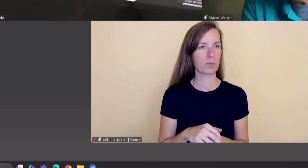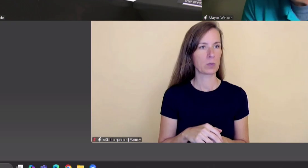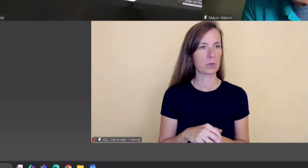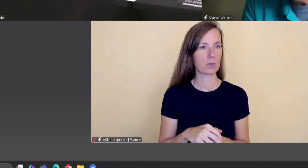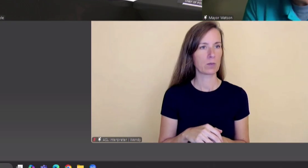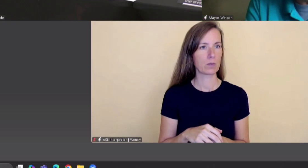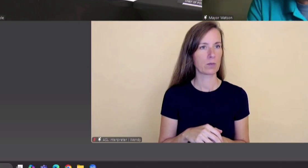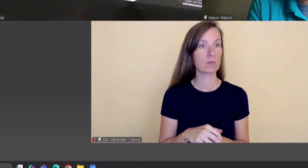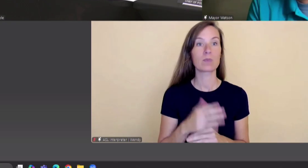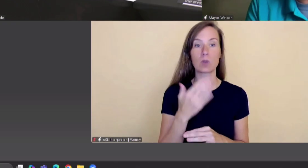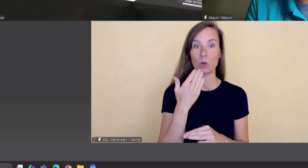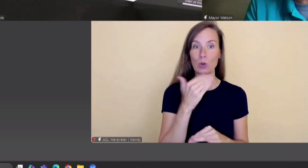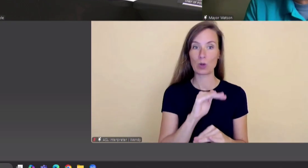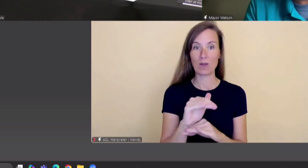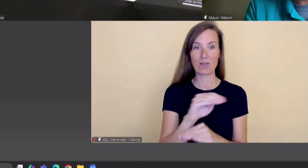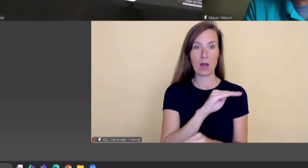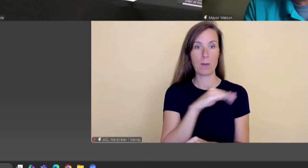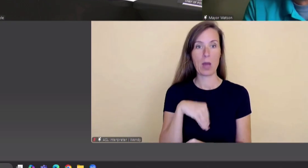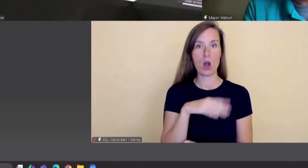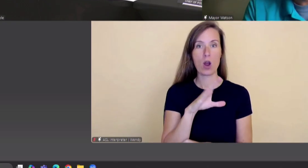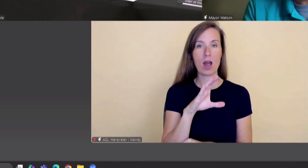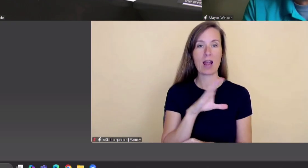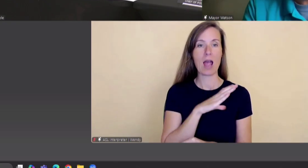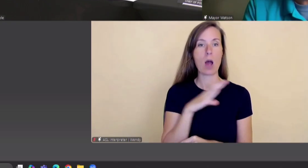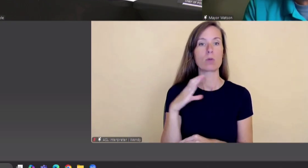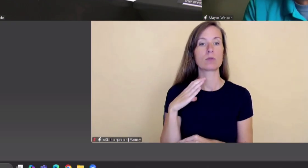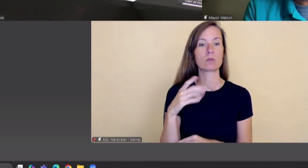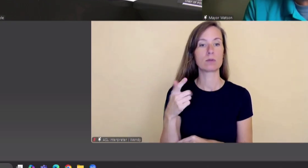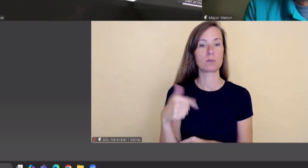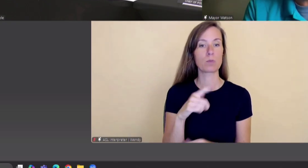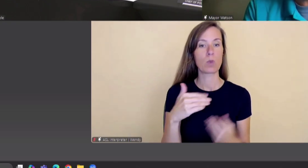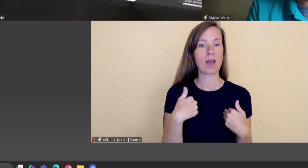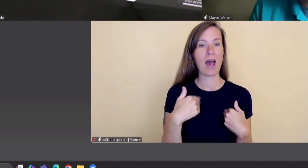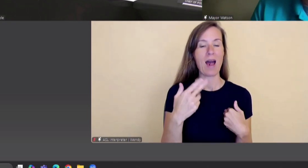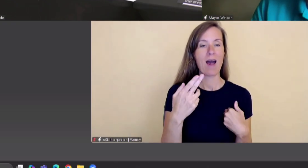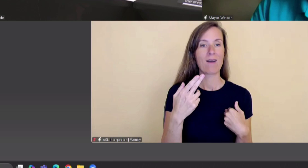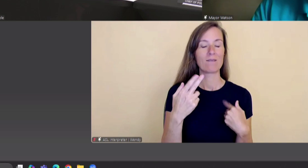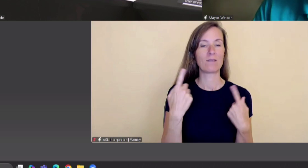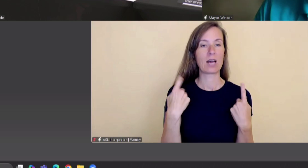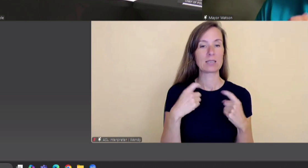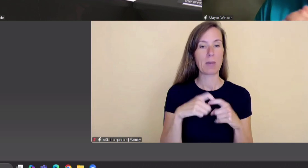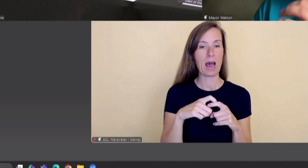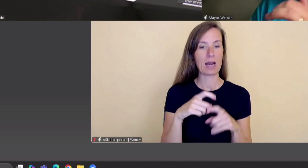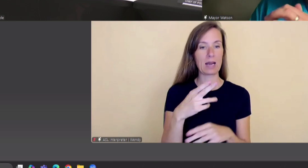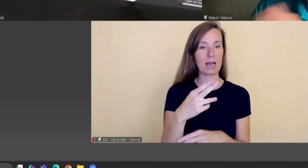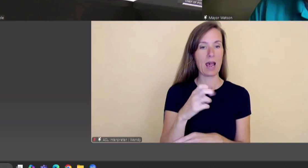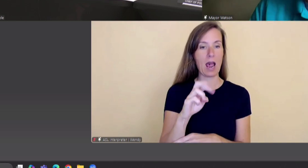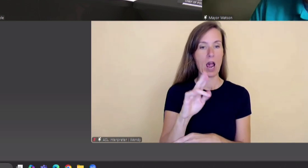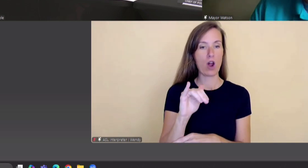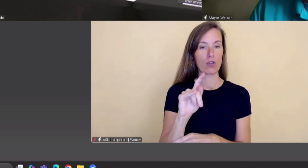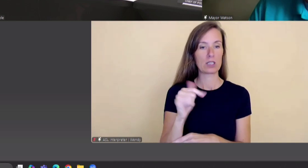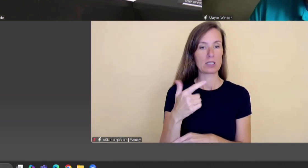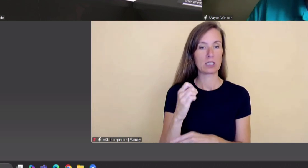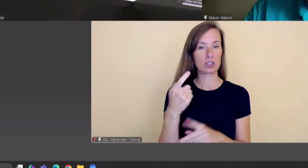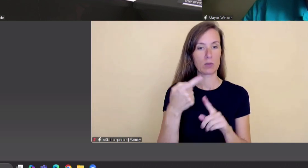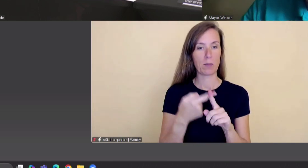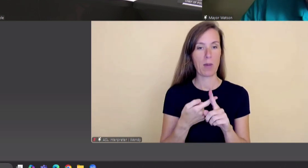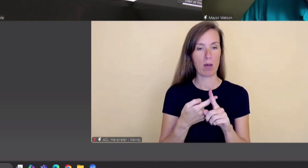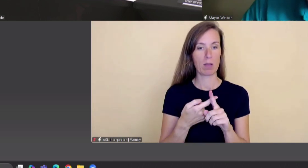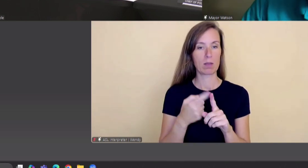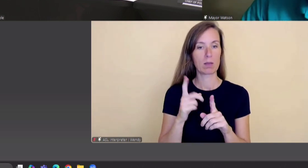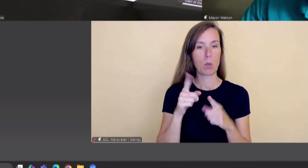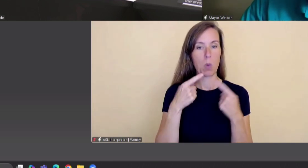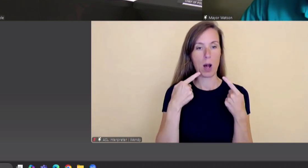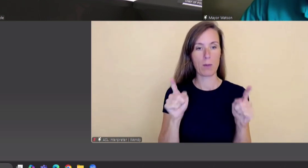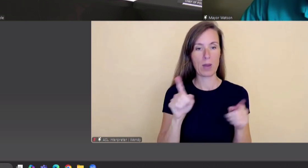Good evening, Mayor and Council. We have the Hispanic Heritage Month proclamation scheduled for September 11th,